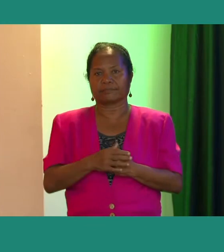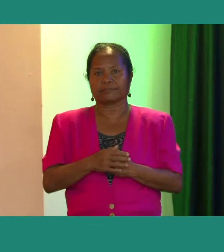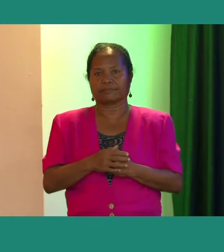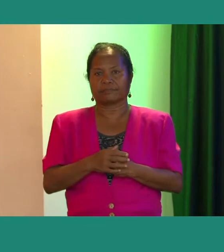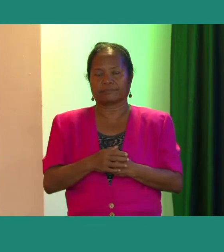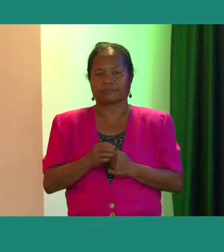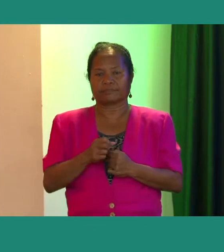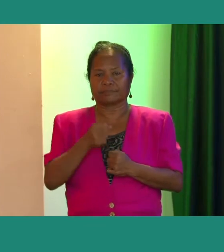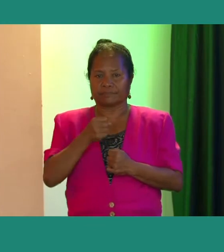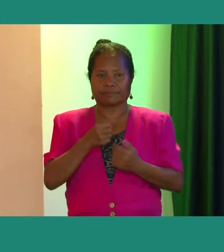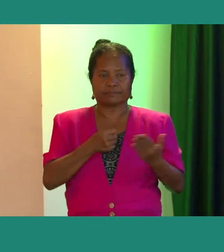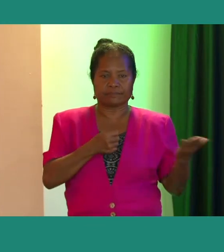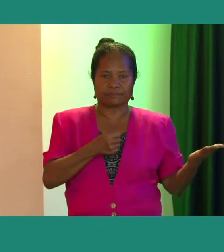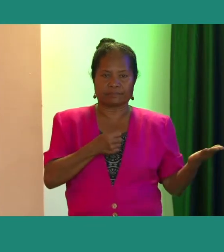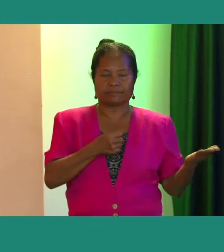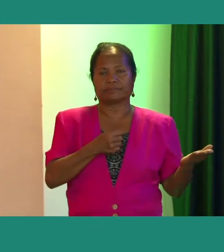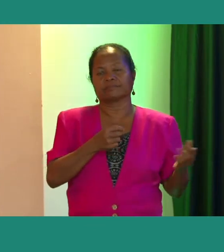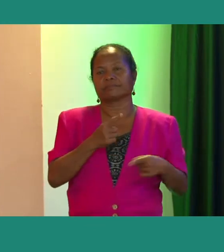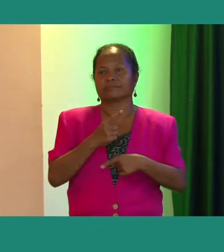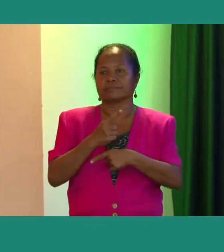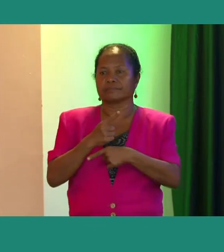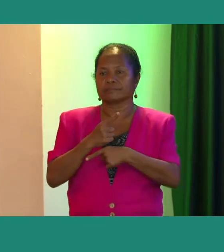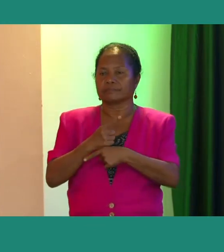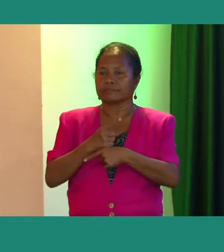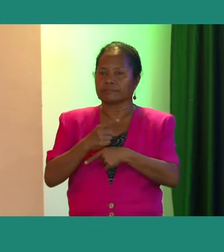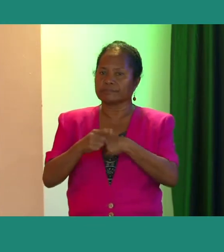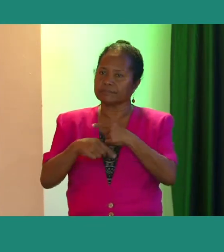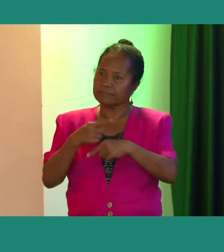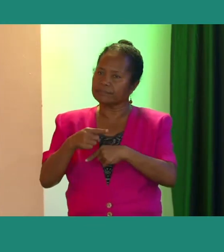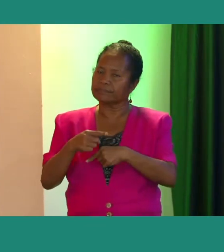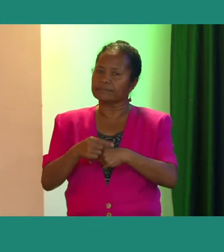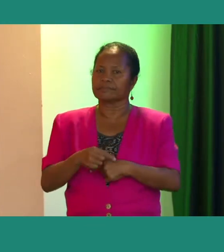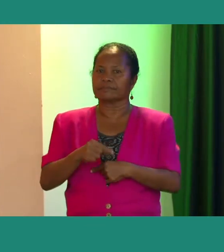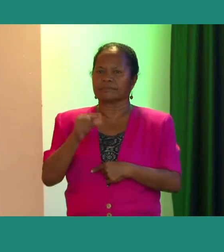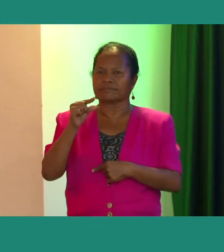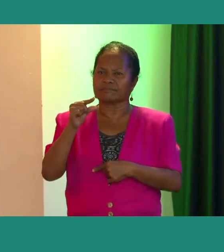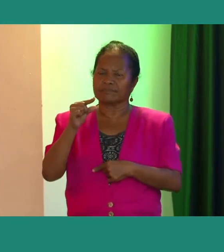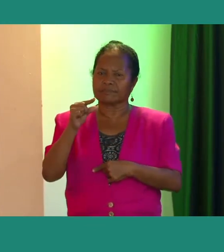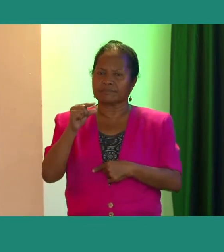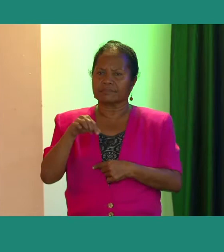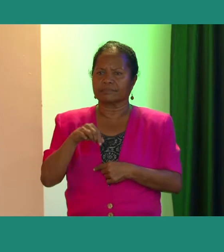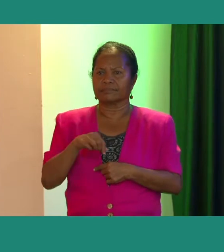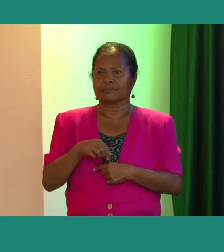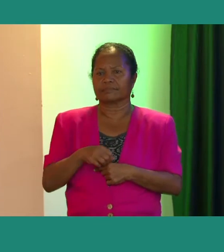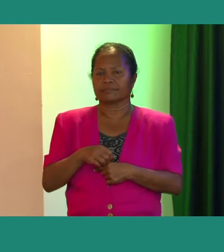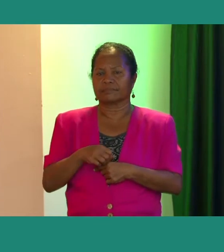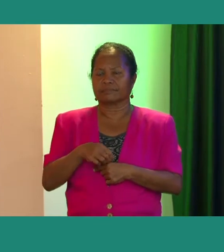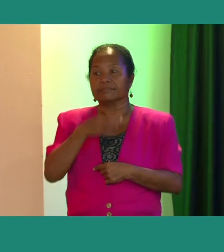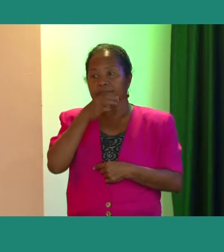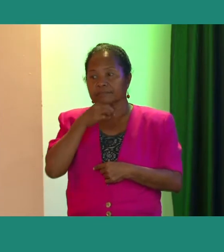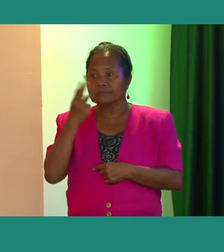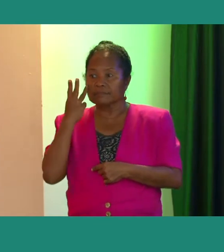mic to Ms. Kennedy, who will talk a bit about gender